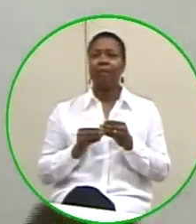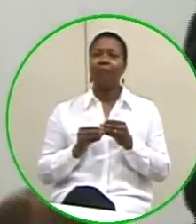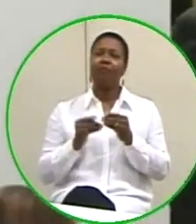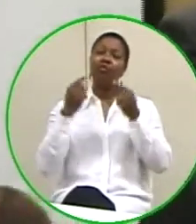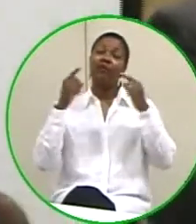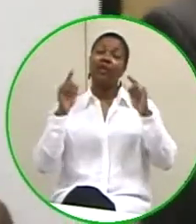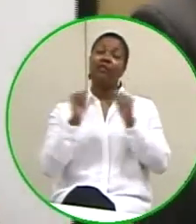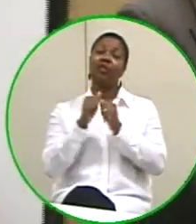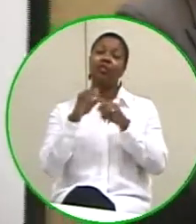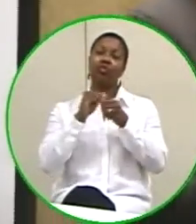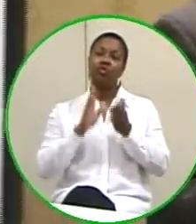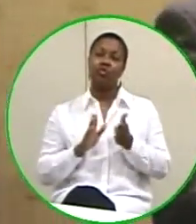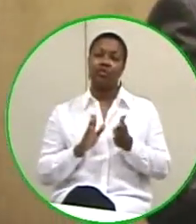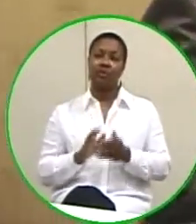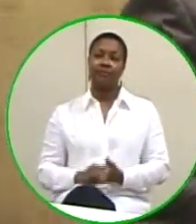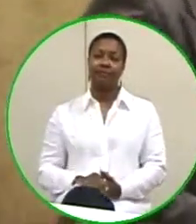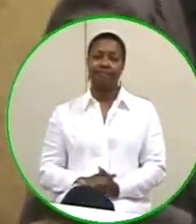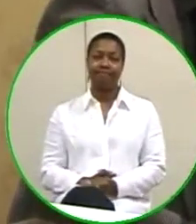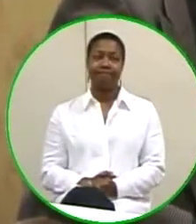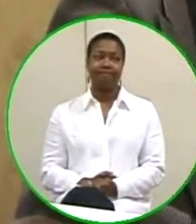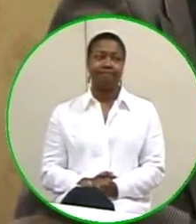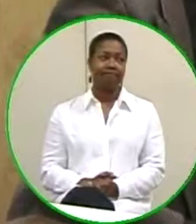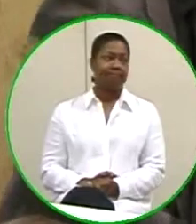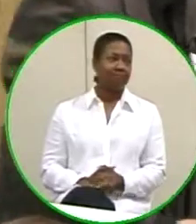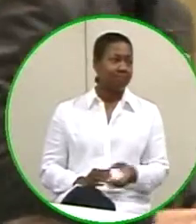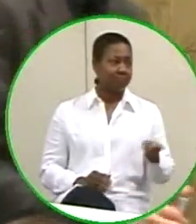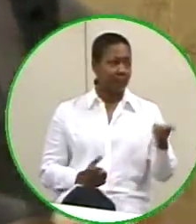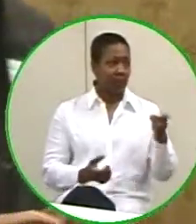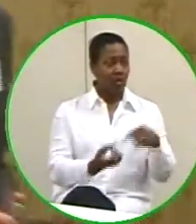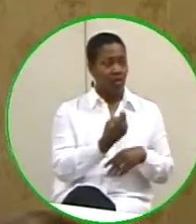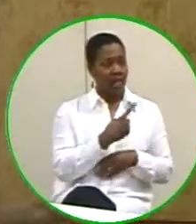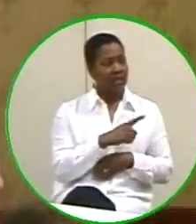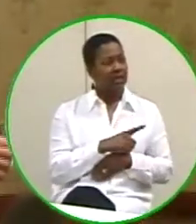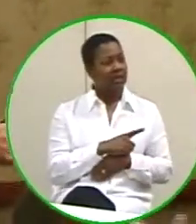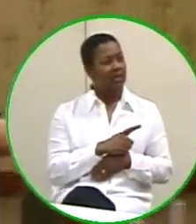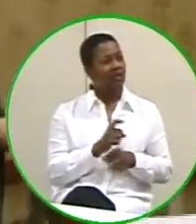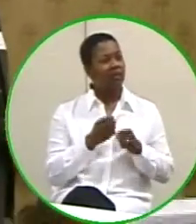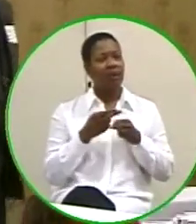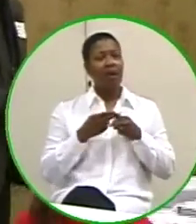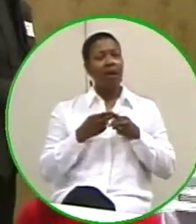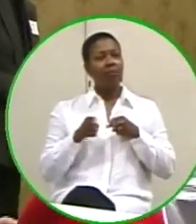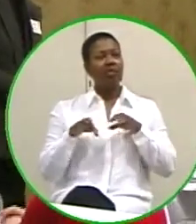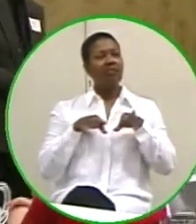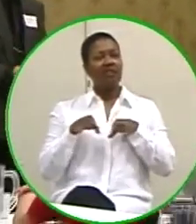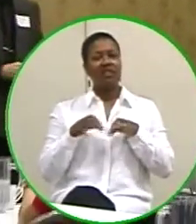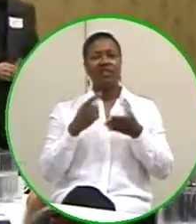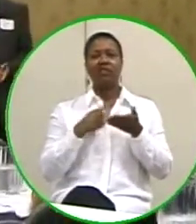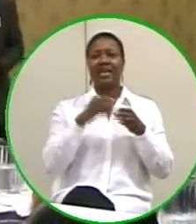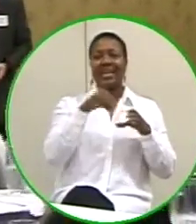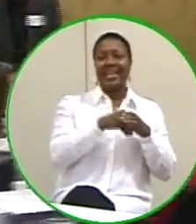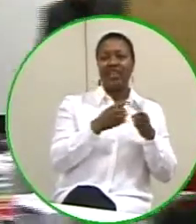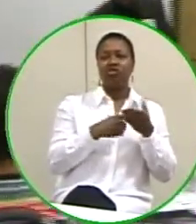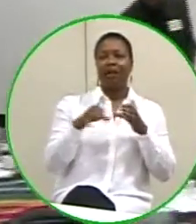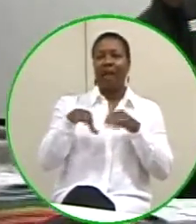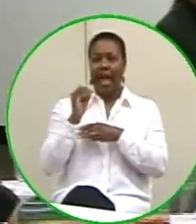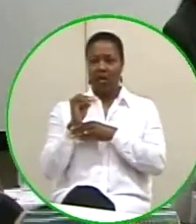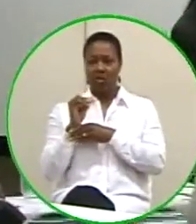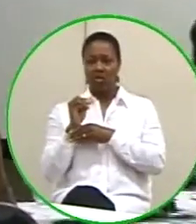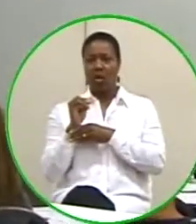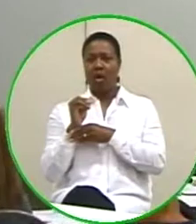your students. Judith. I just wanted to ask if you could give me a very brief definition of check-in, check-out.